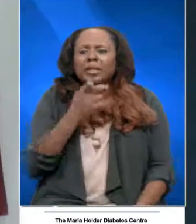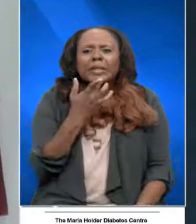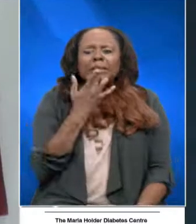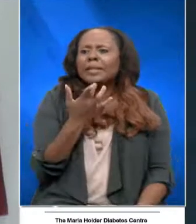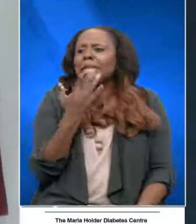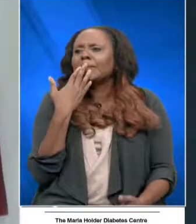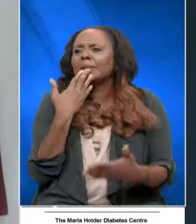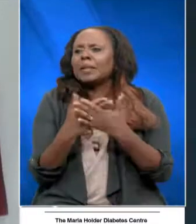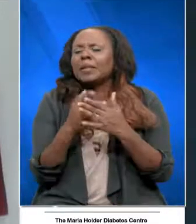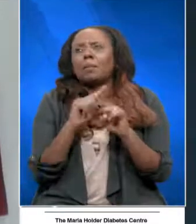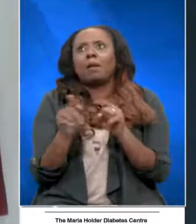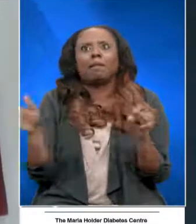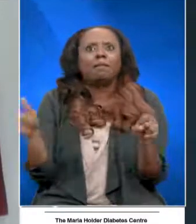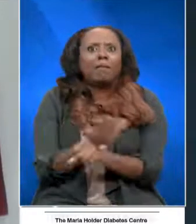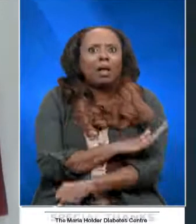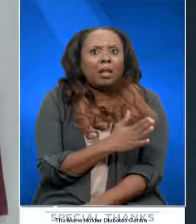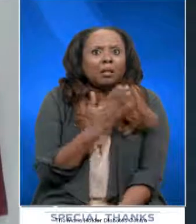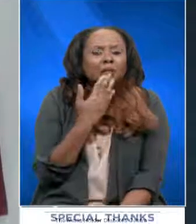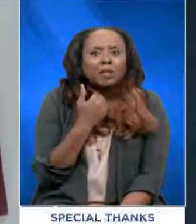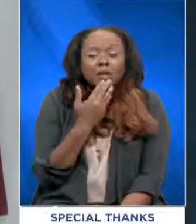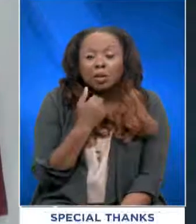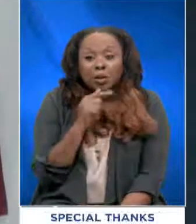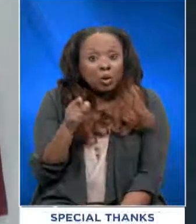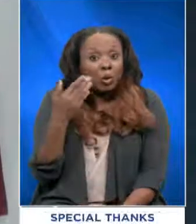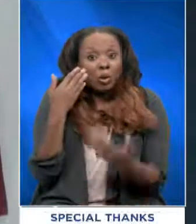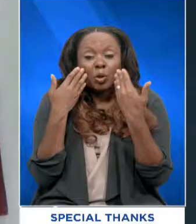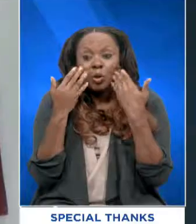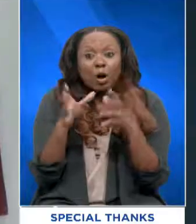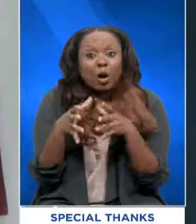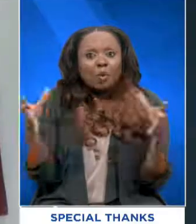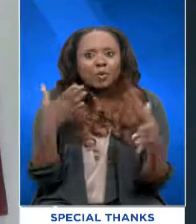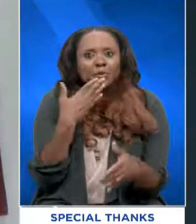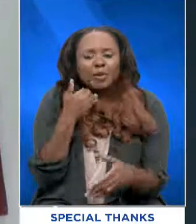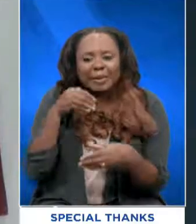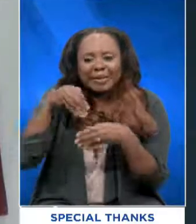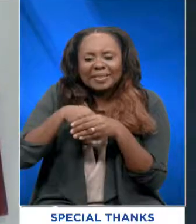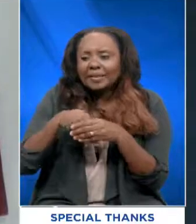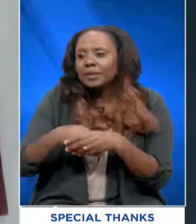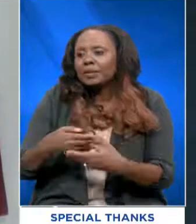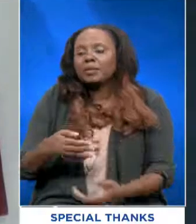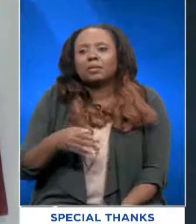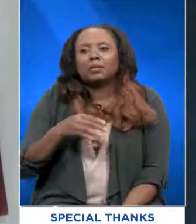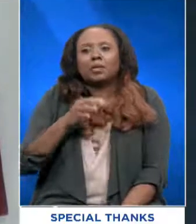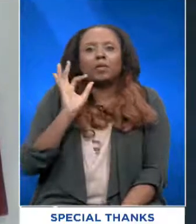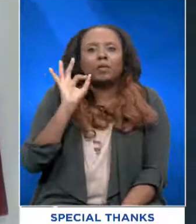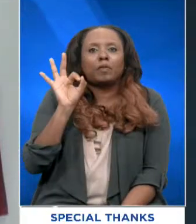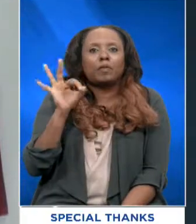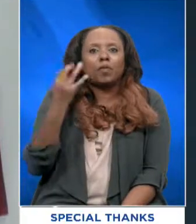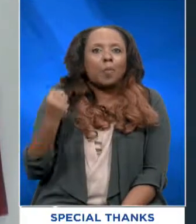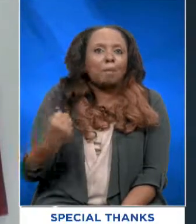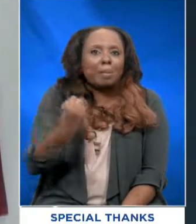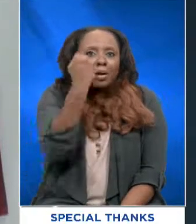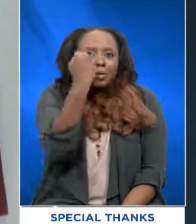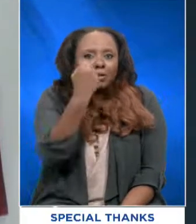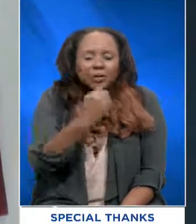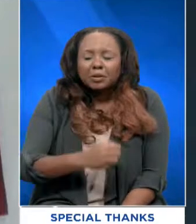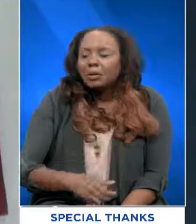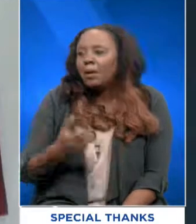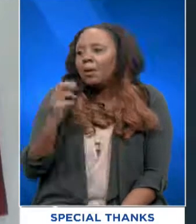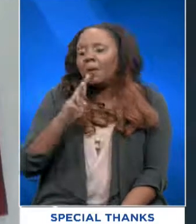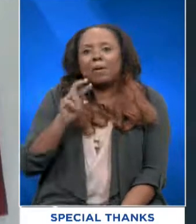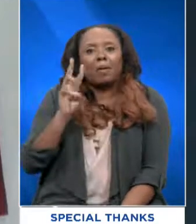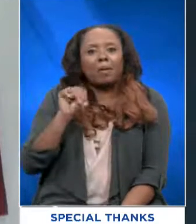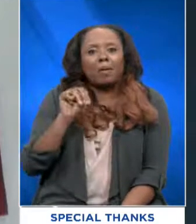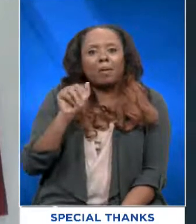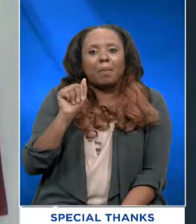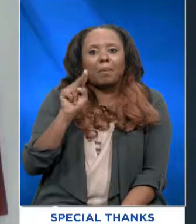sugar, right? So we don't know how much sugar is in a fruit punch or a Mobby or a mixed drink that you might buy from a person, but just from the